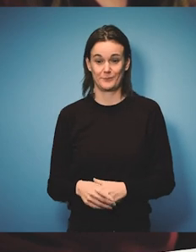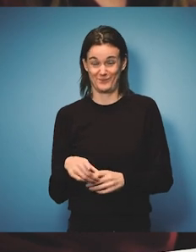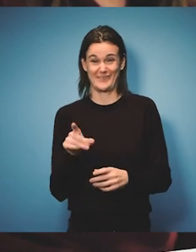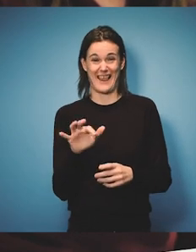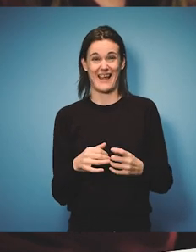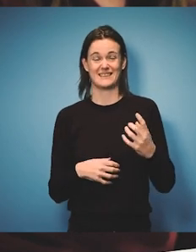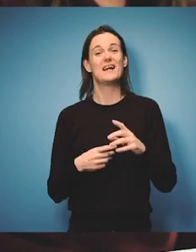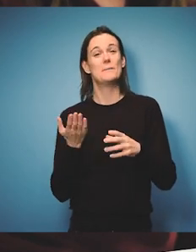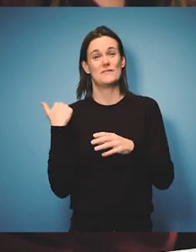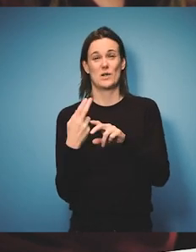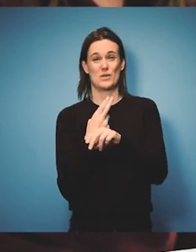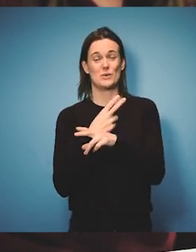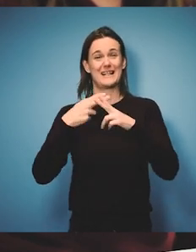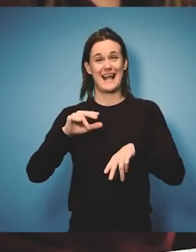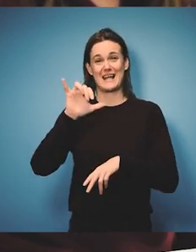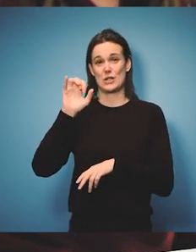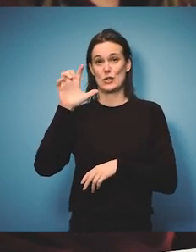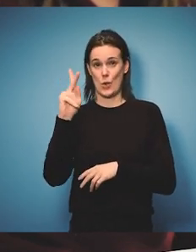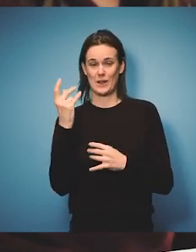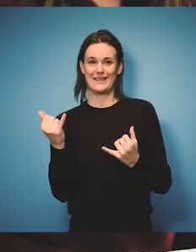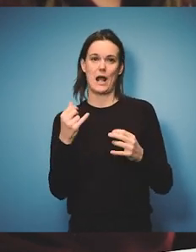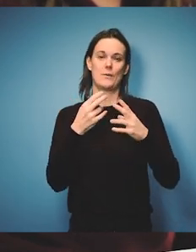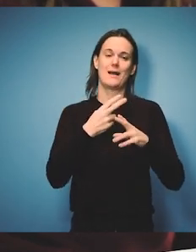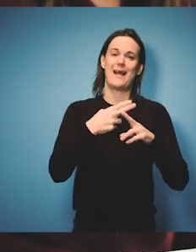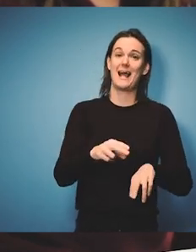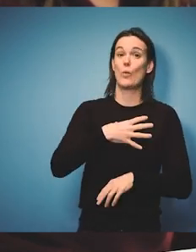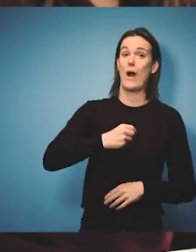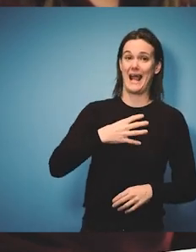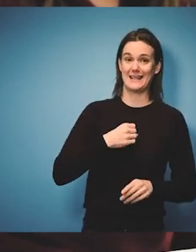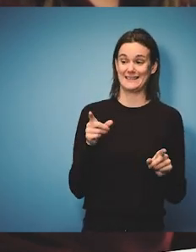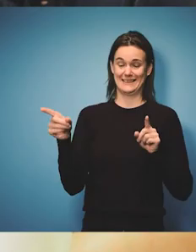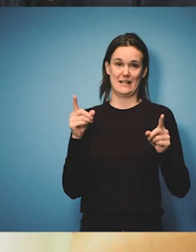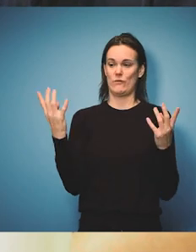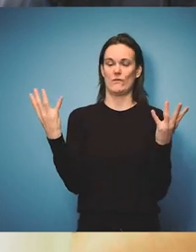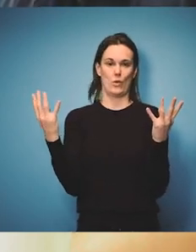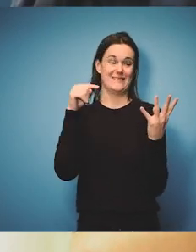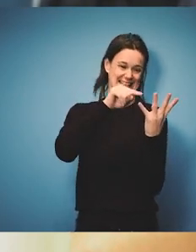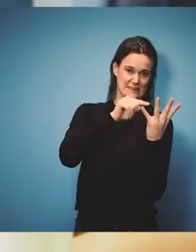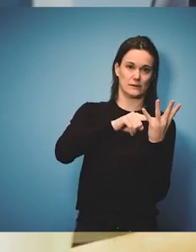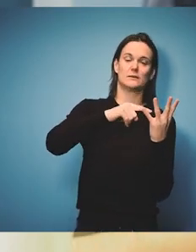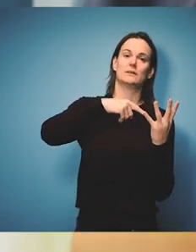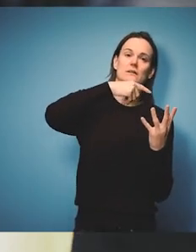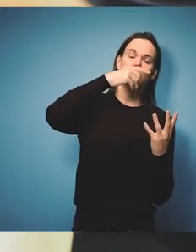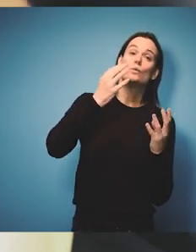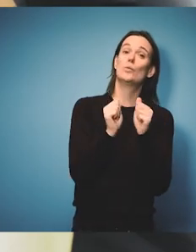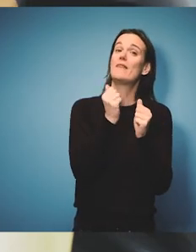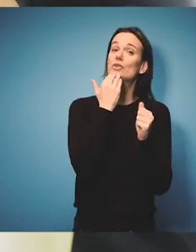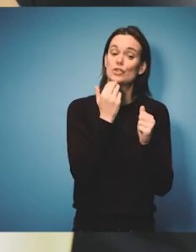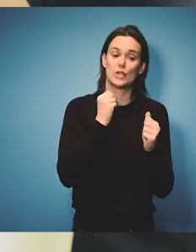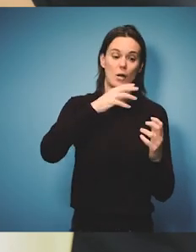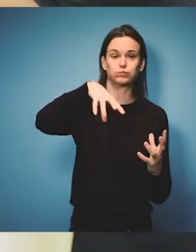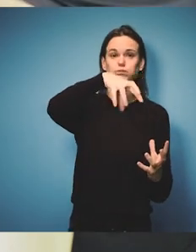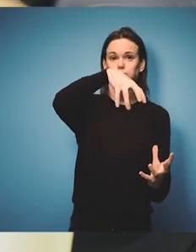So the four egg whites that we had from the egg yolks, we're gonna pour right into our mixer. A little bit more of that sugar, and I'm gonna turn